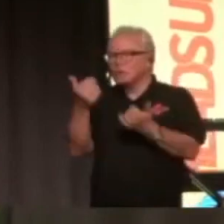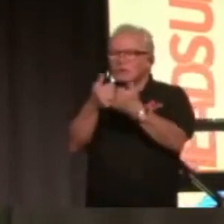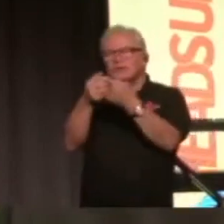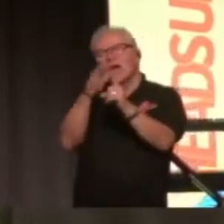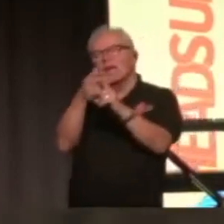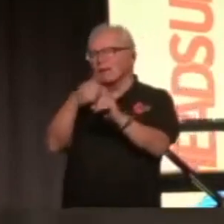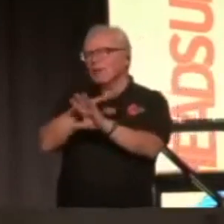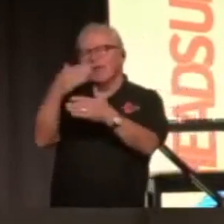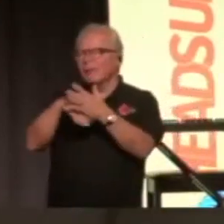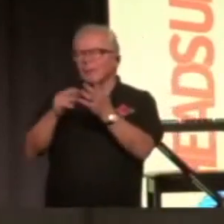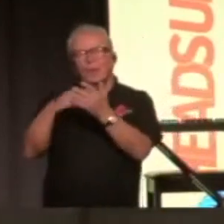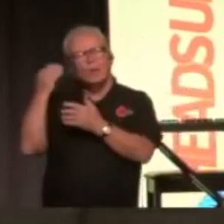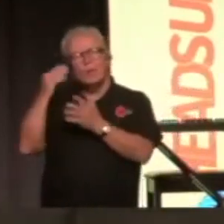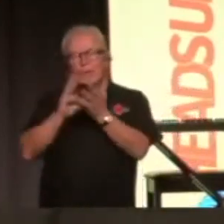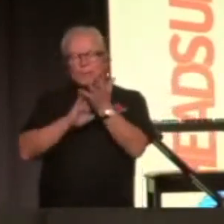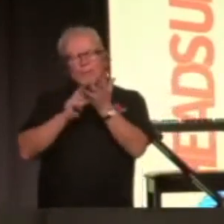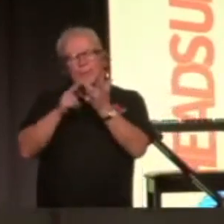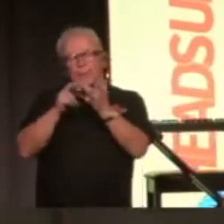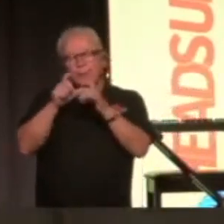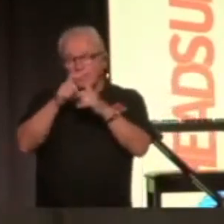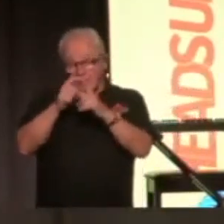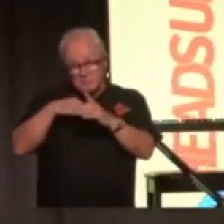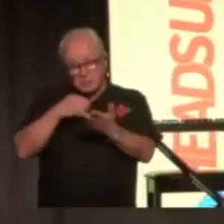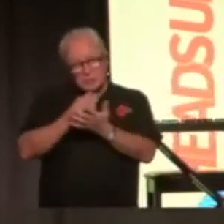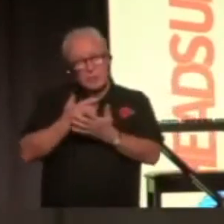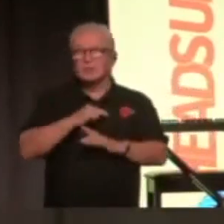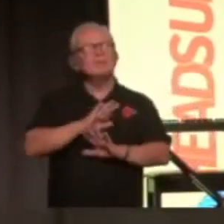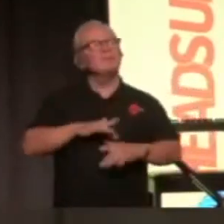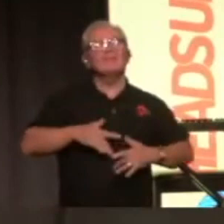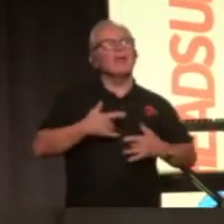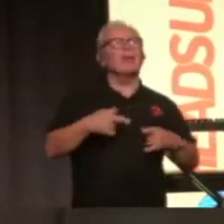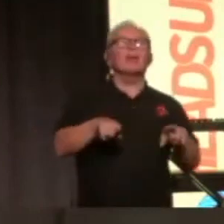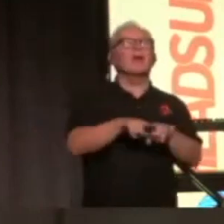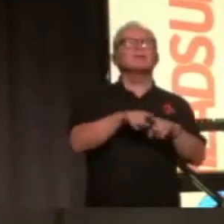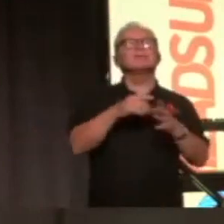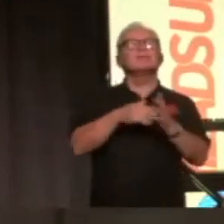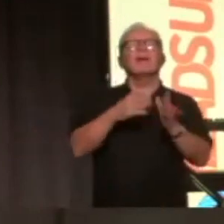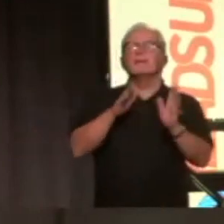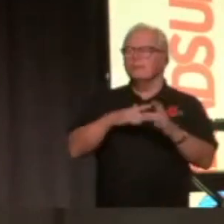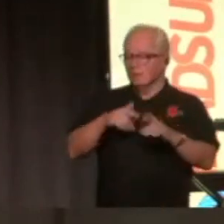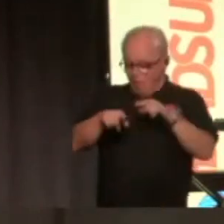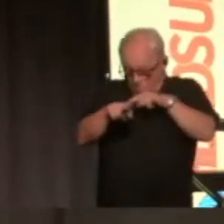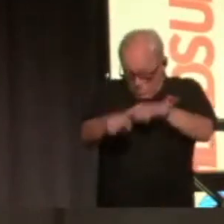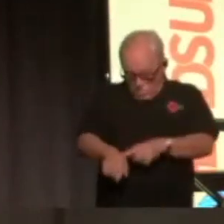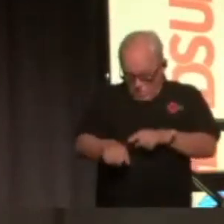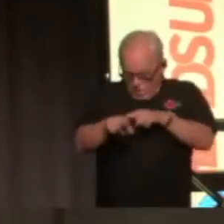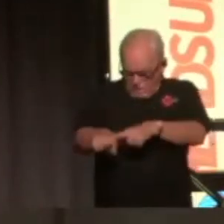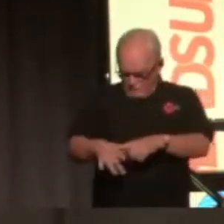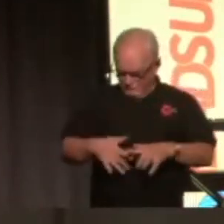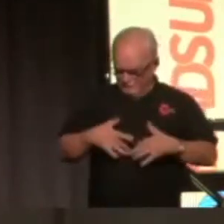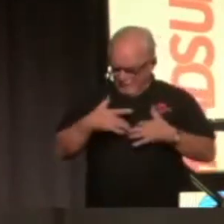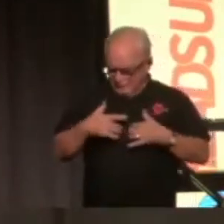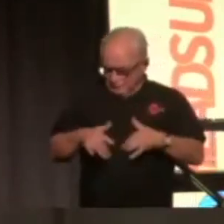in the mood. I'm really not sure. I don't feel like it today. I really don't